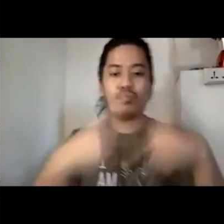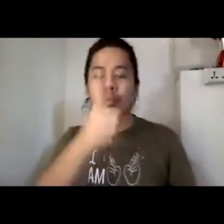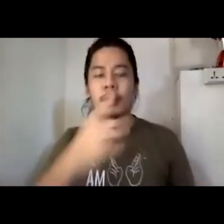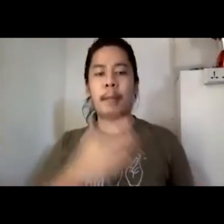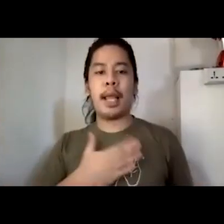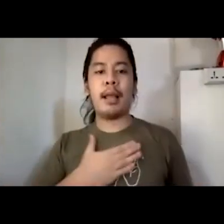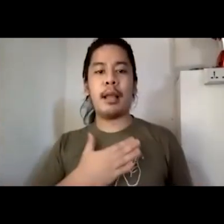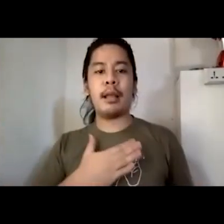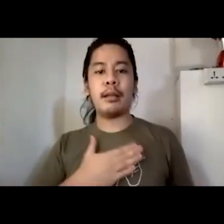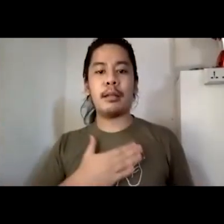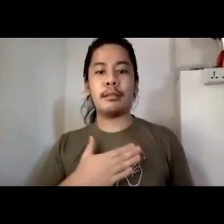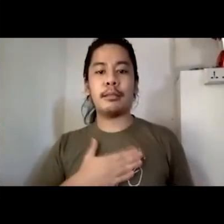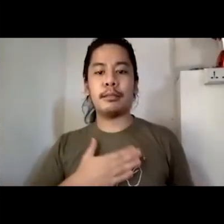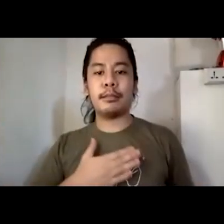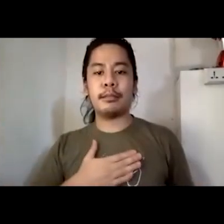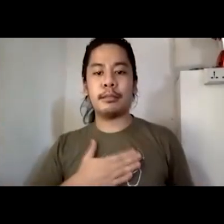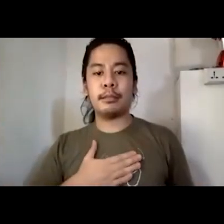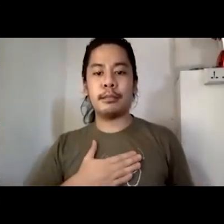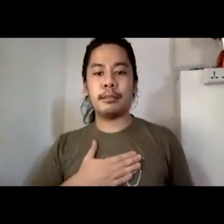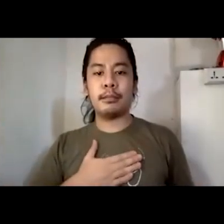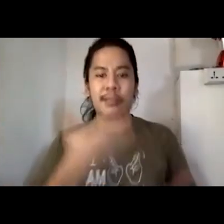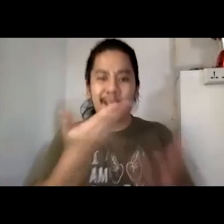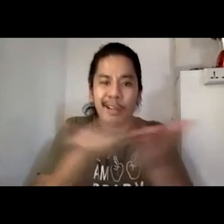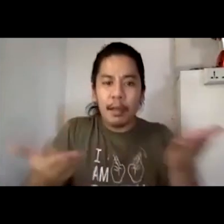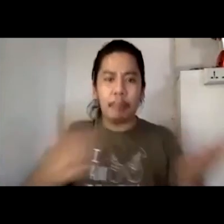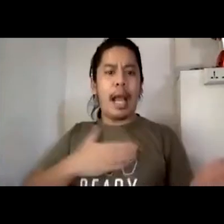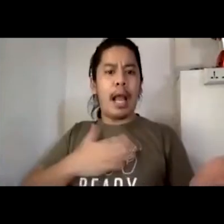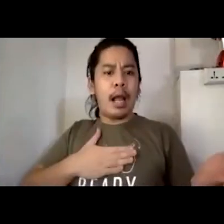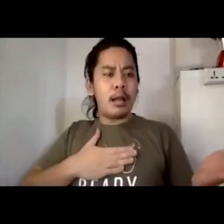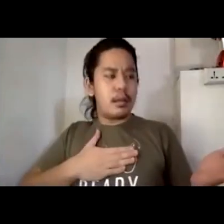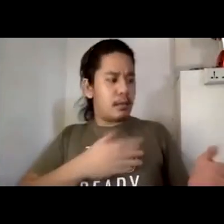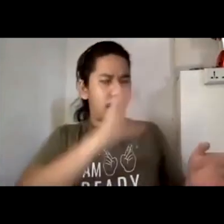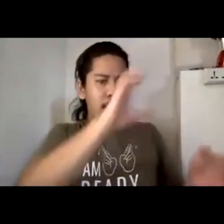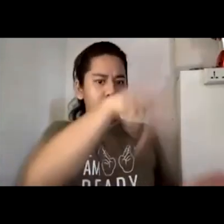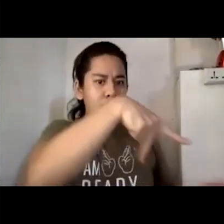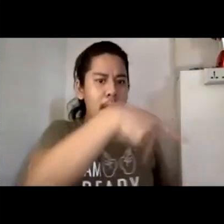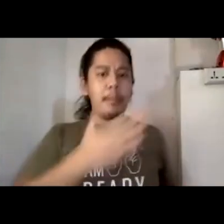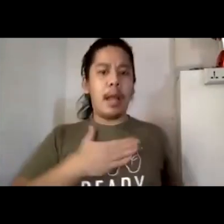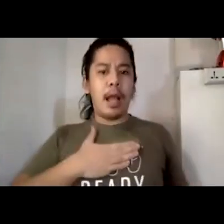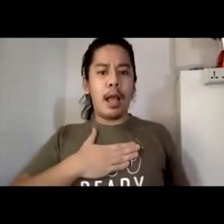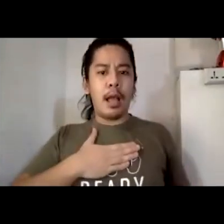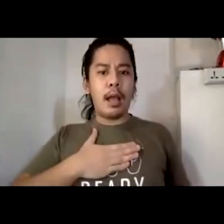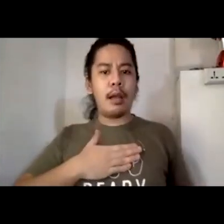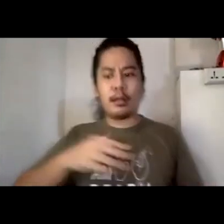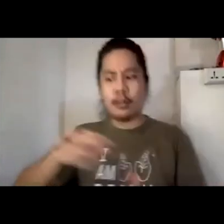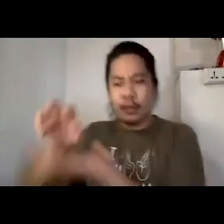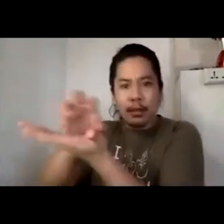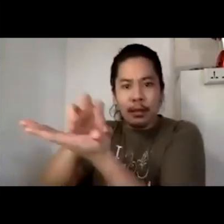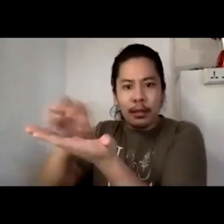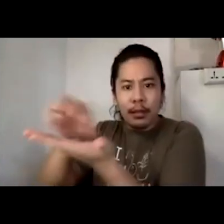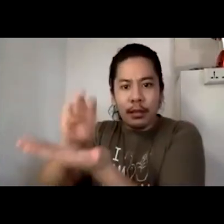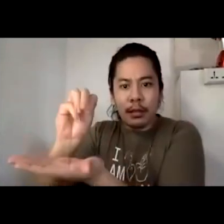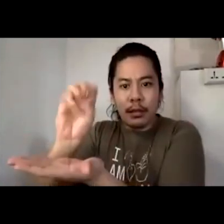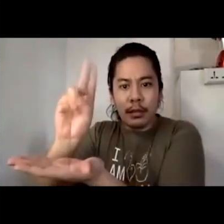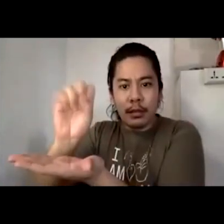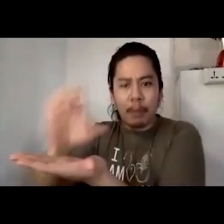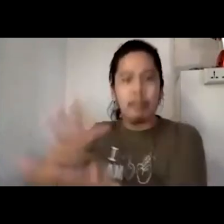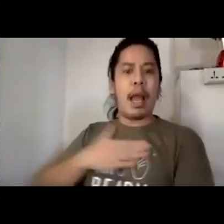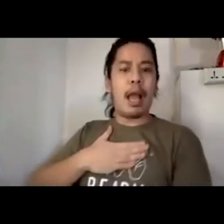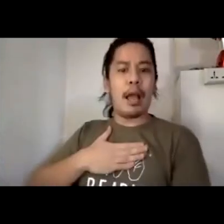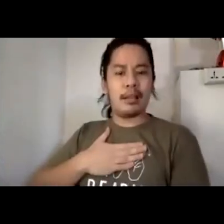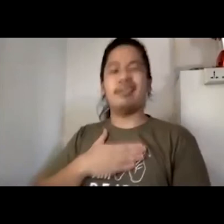Mm-hmm. Mine sign is really this sign, mine. Okay. Because it's about ownership, mine,